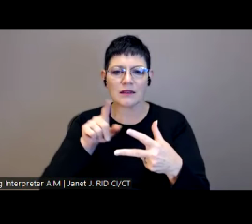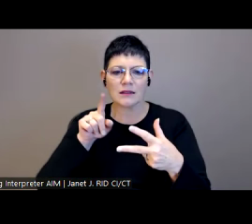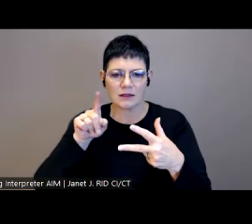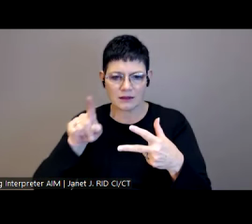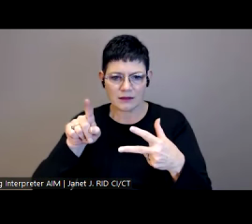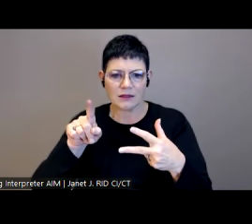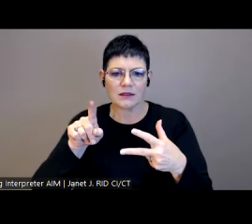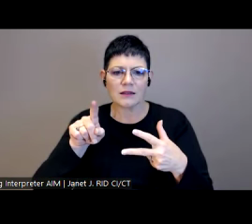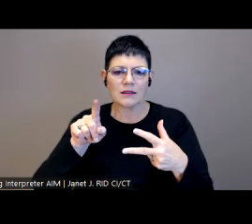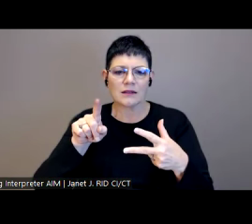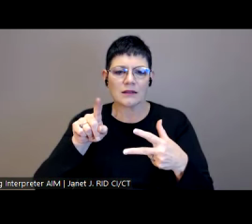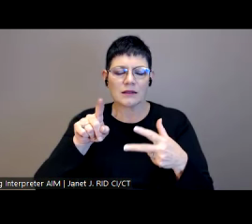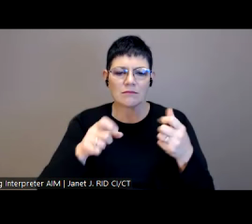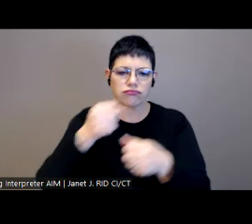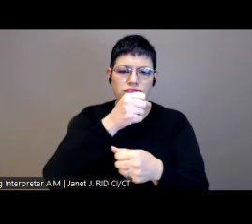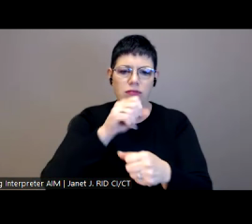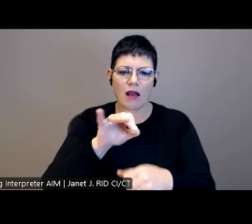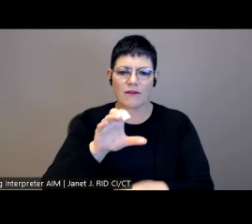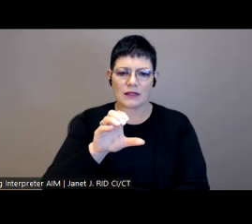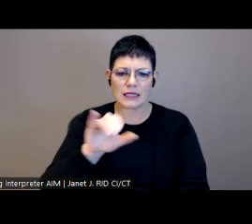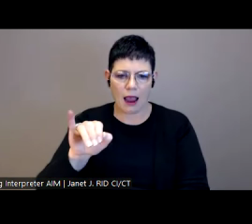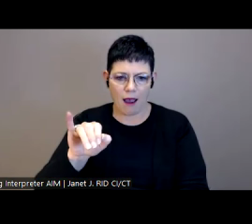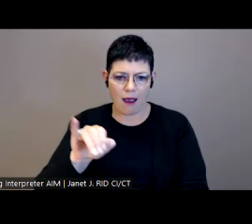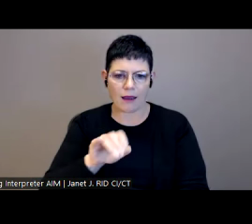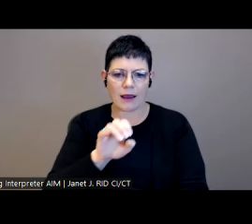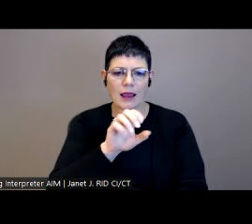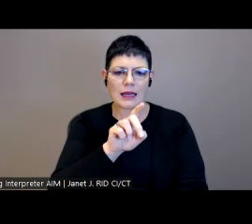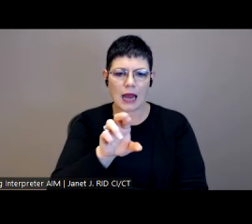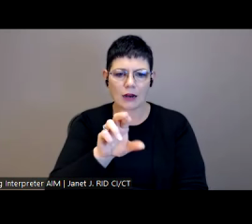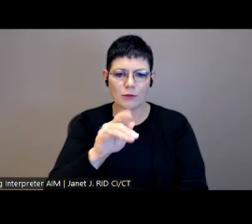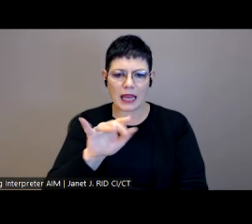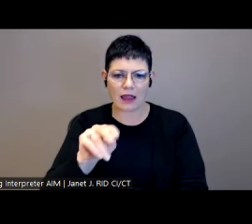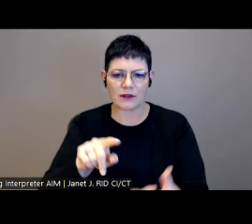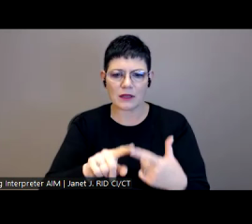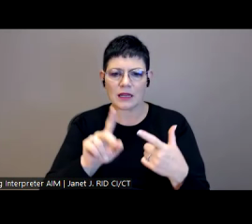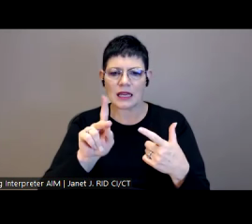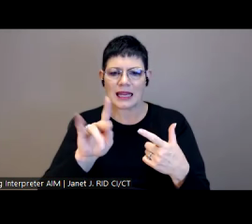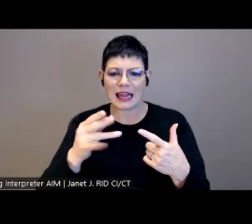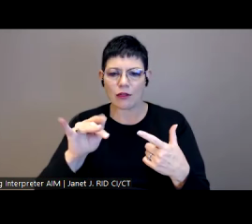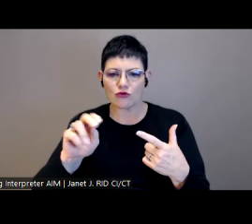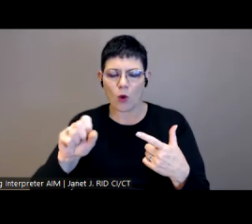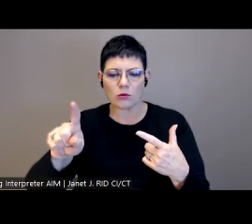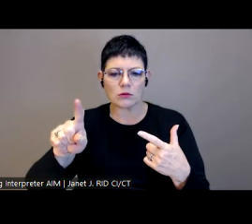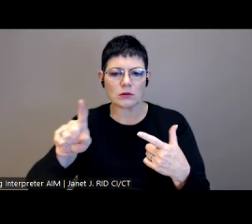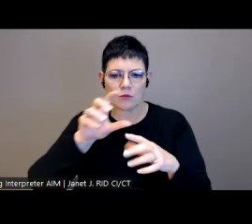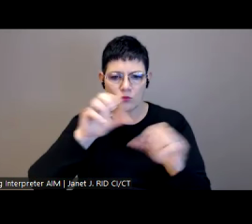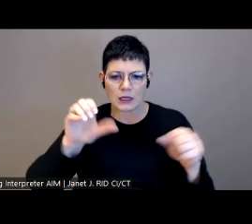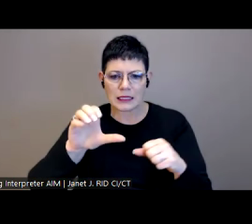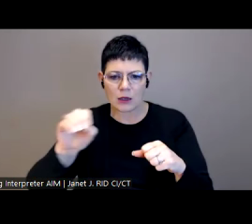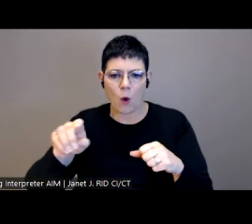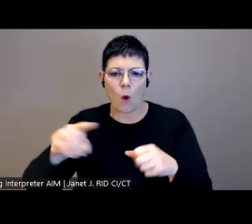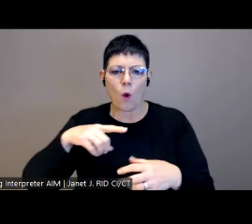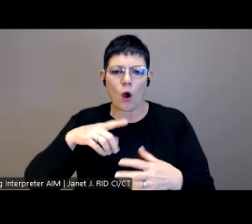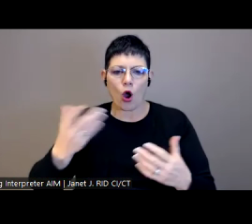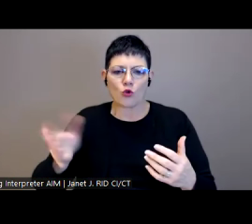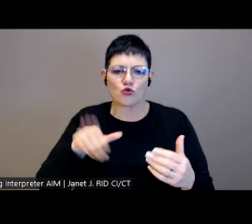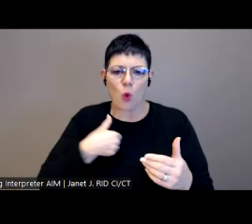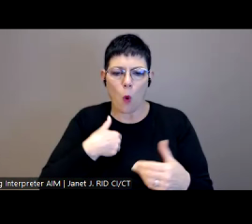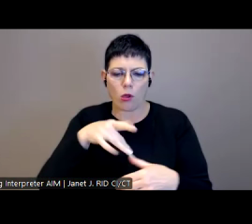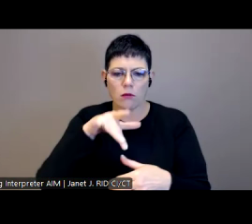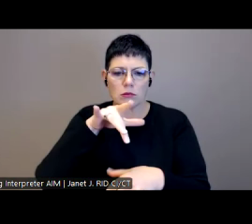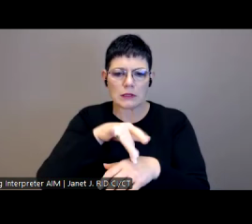Insight, Dr. Erin McGaffigan. Keith Jones, President and CEO of Soul Touch and Experiences. And